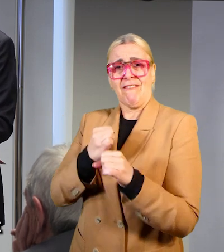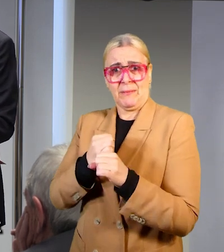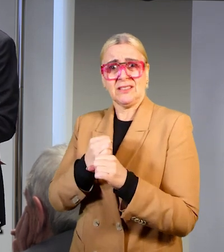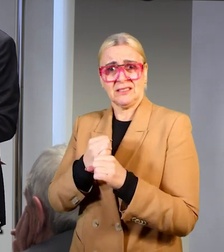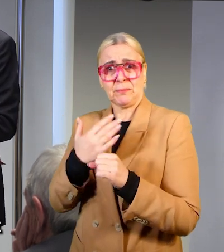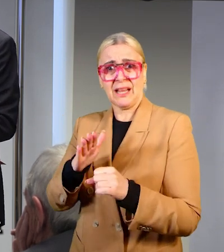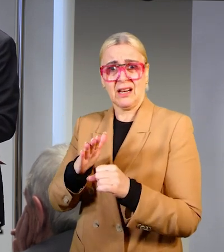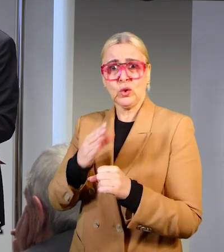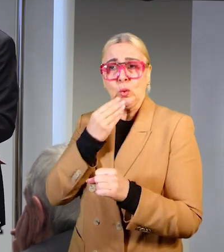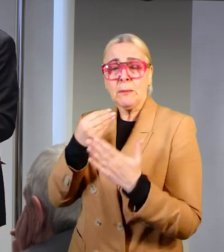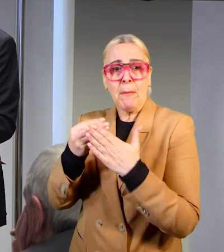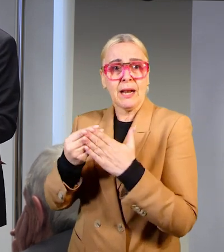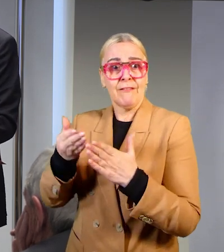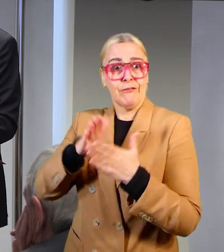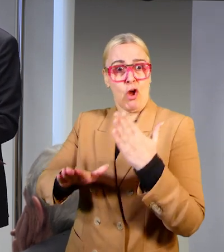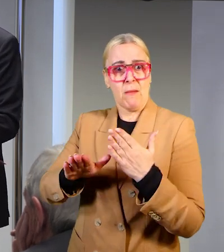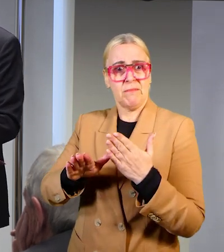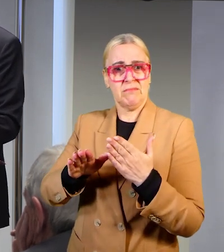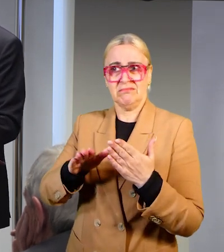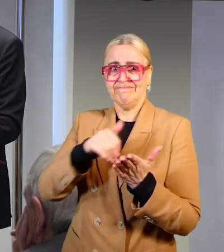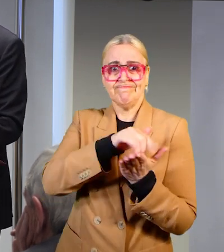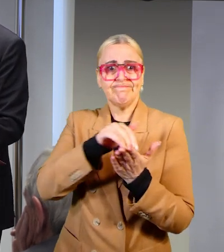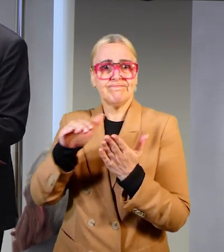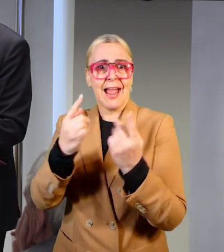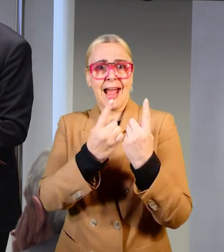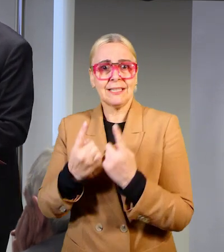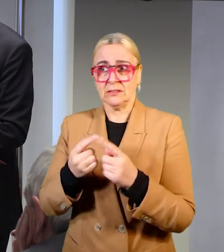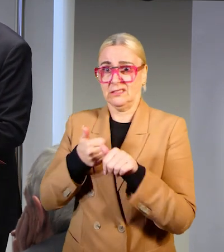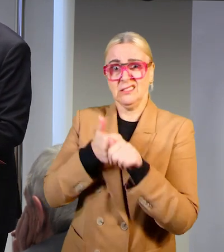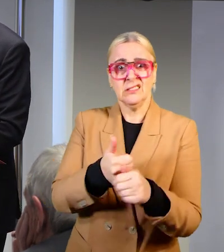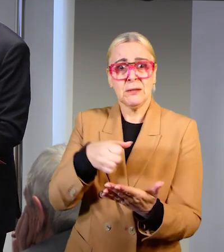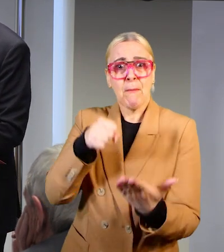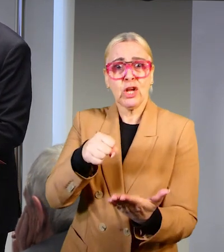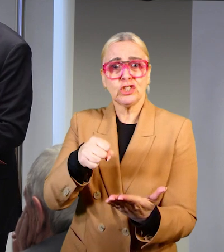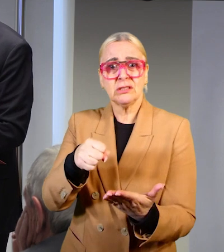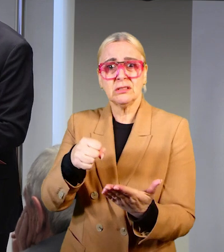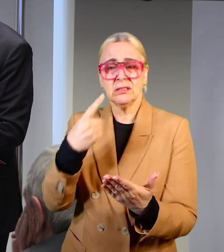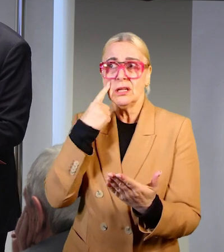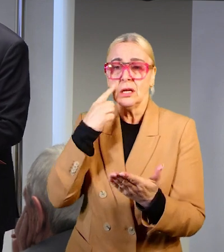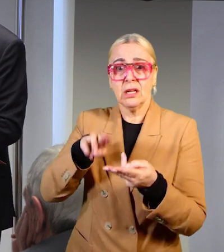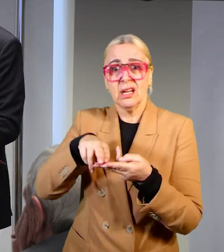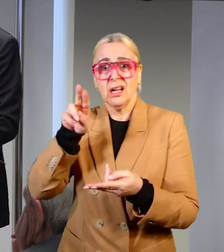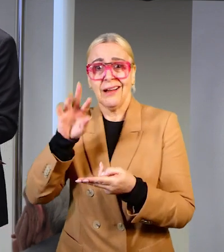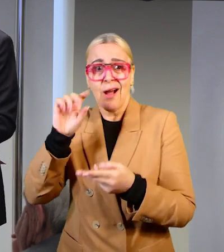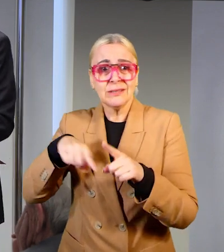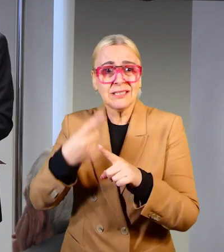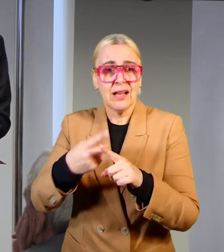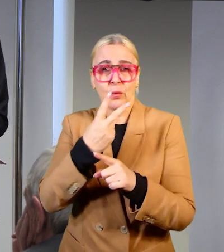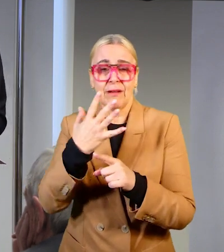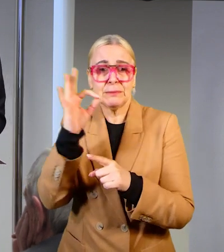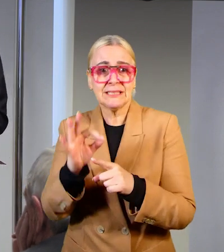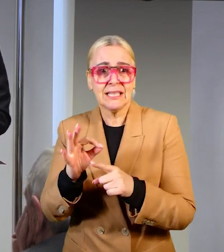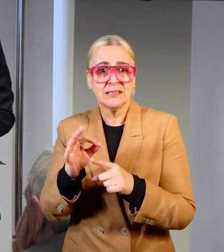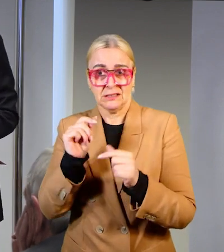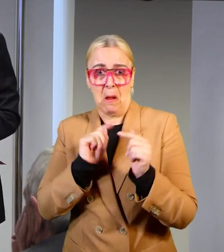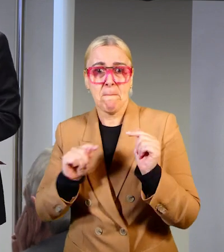seek exceptional financial support from the government, use capital receipts from the sale of assets to support their revenue budget, or